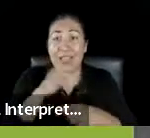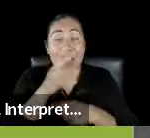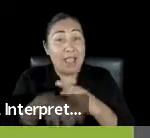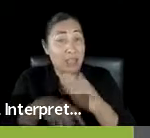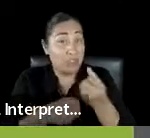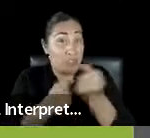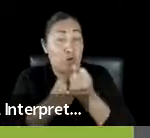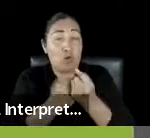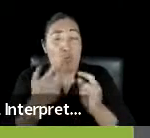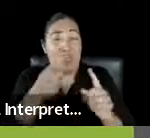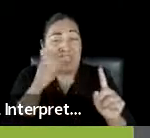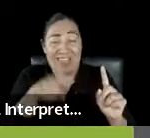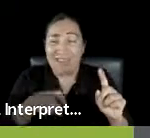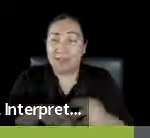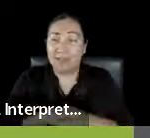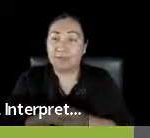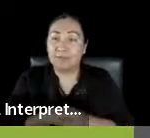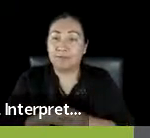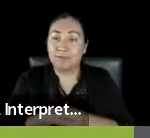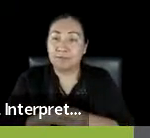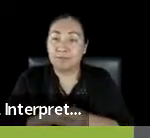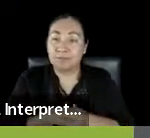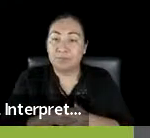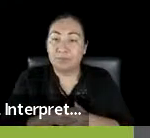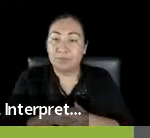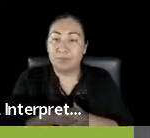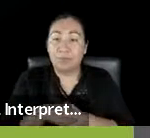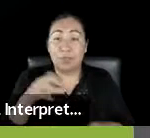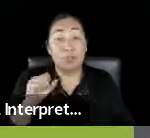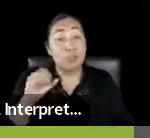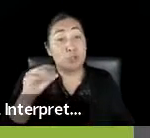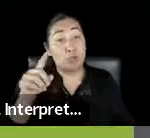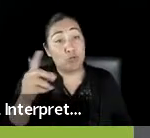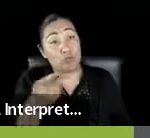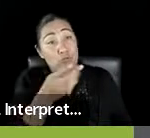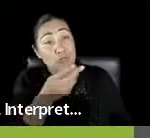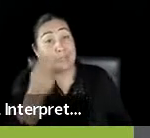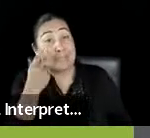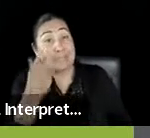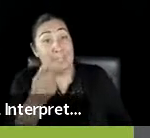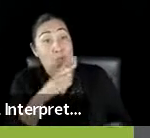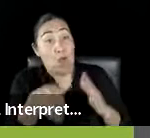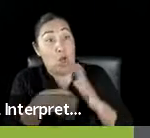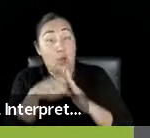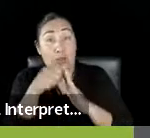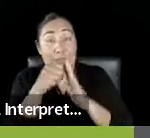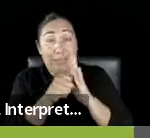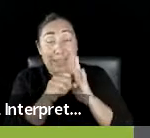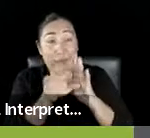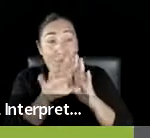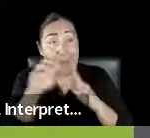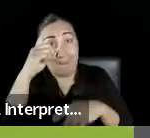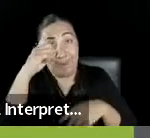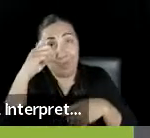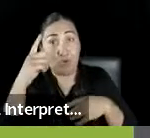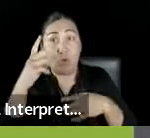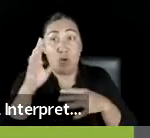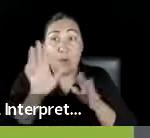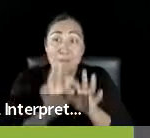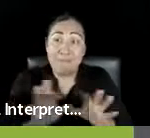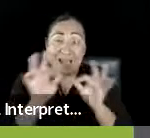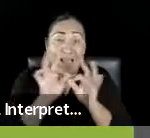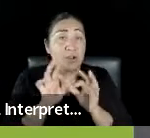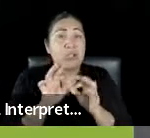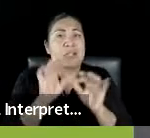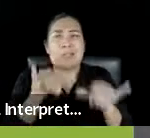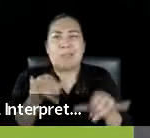we or they need. So with that, you see all the statewide finalists in the mental health matters category, and we're going to, as we did with the